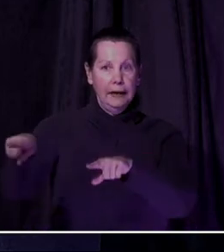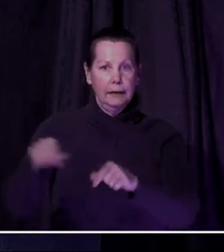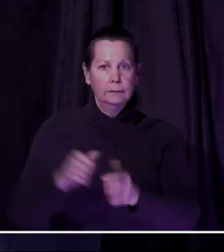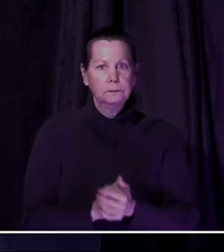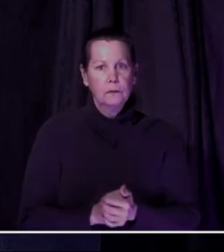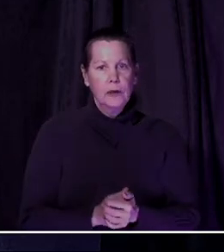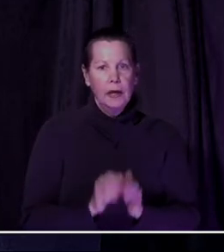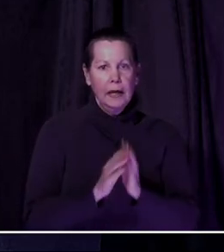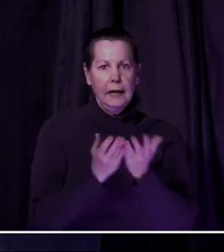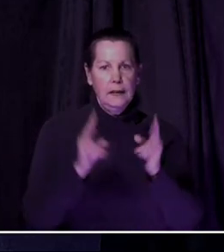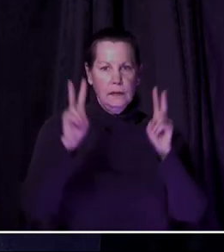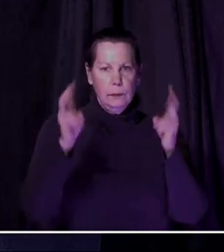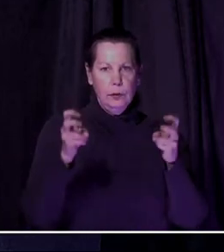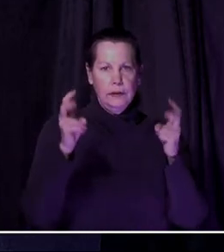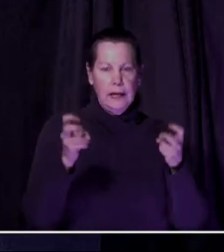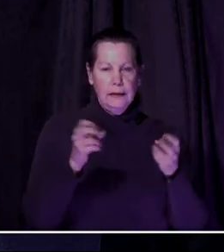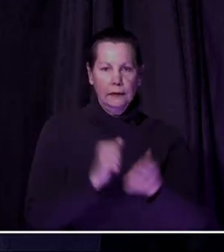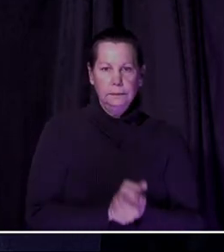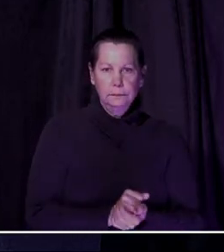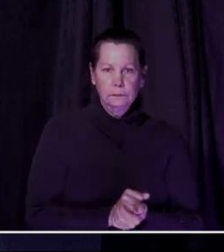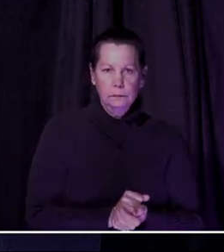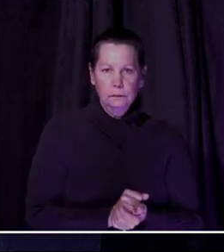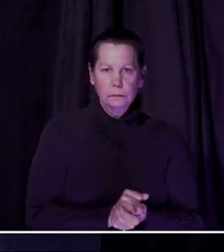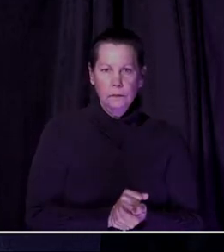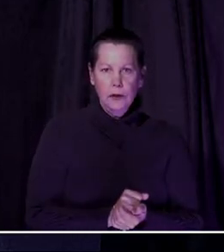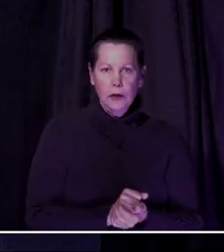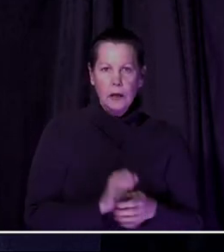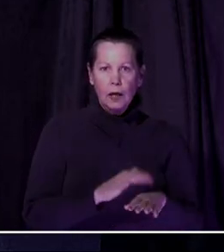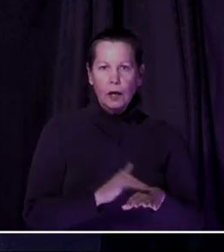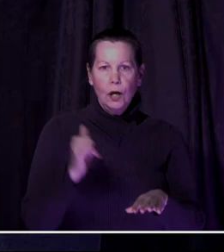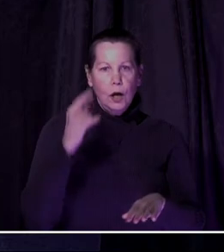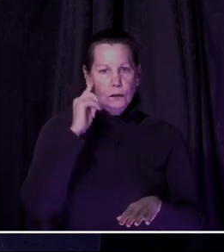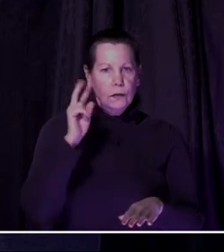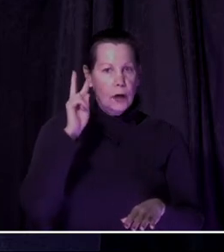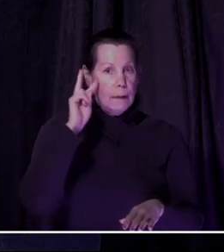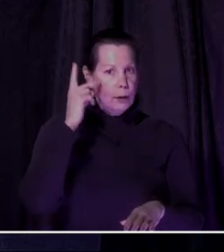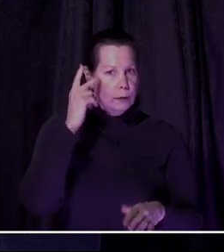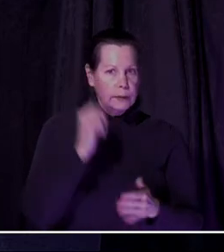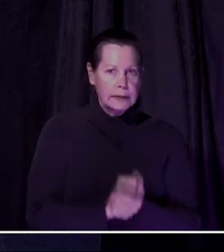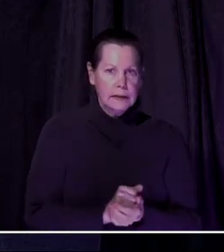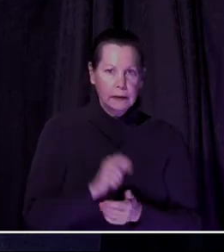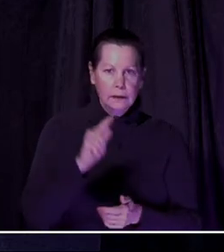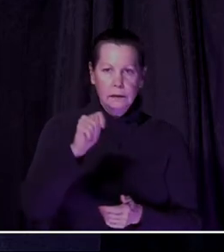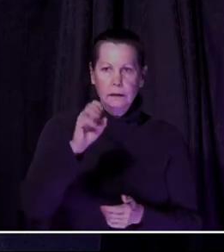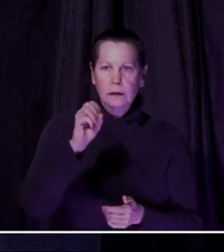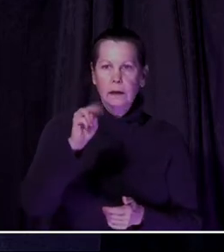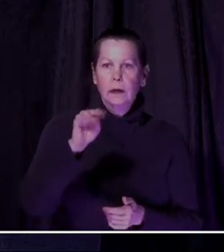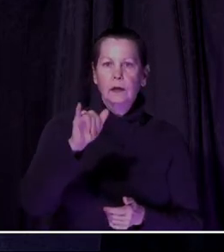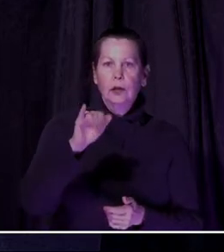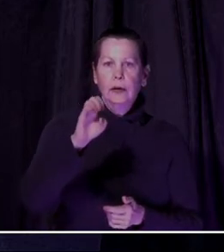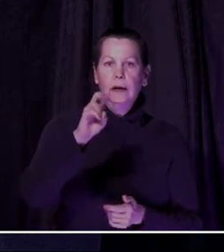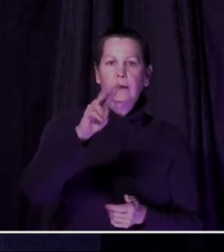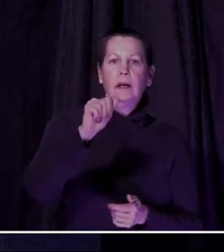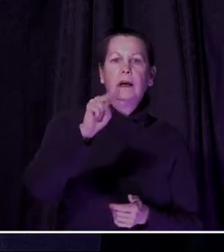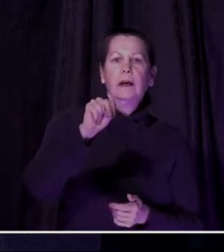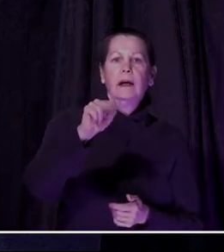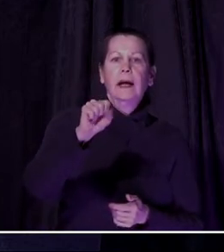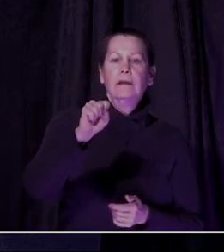his book title called for a purpose. Tony Evans talks about